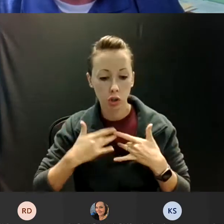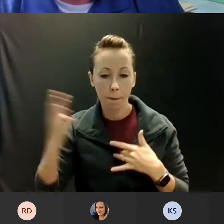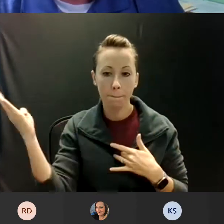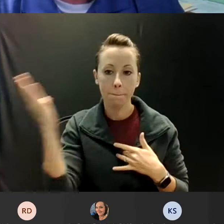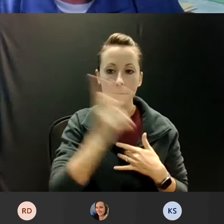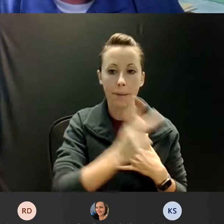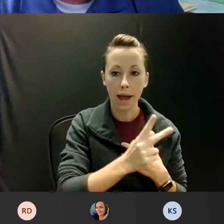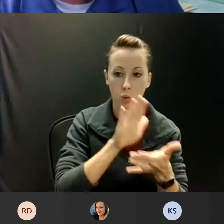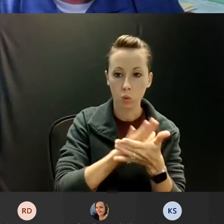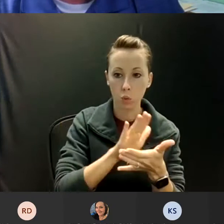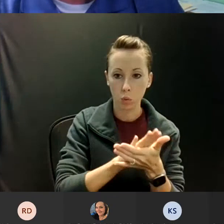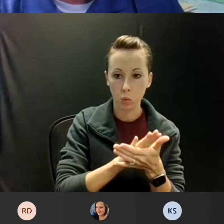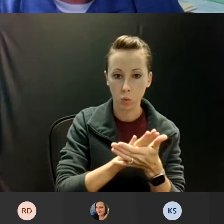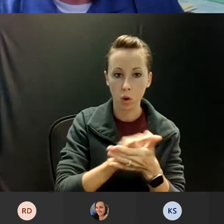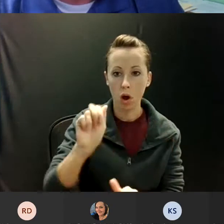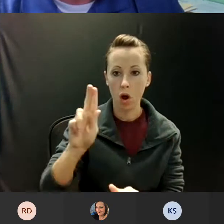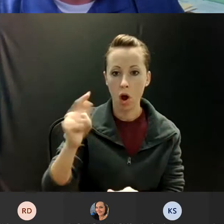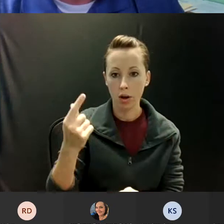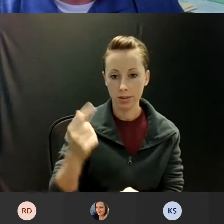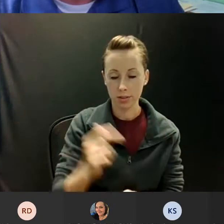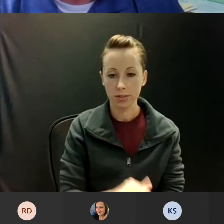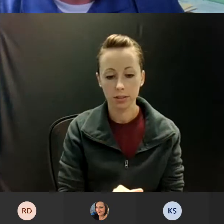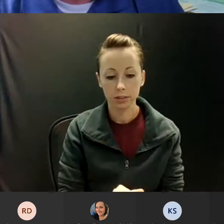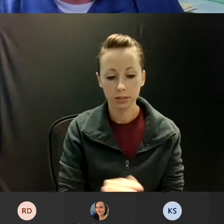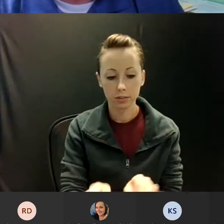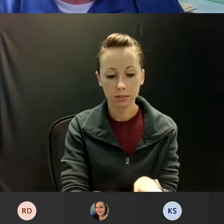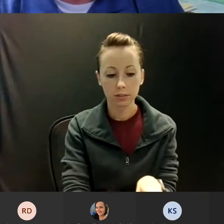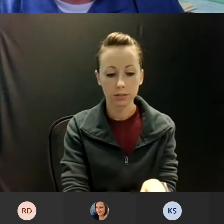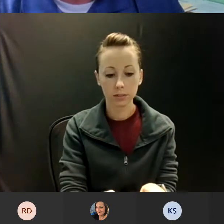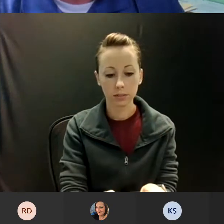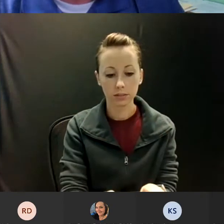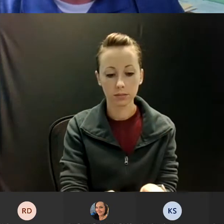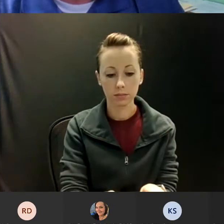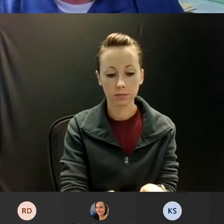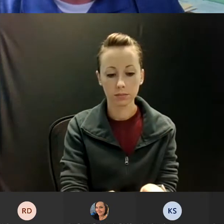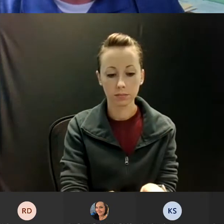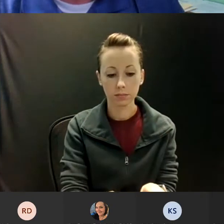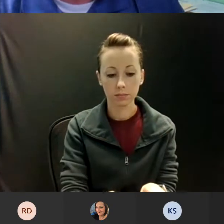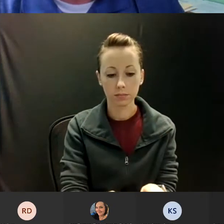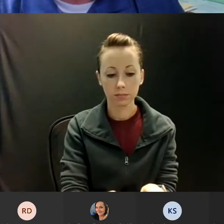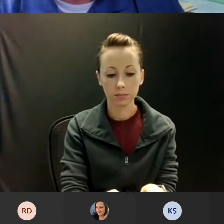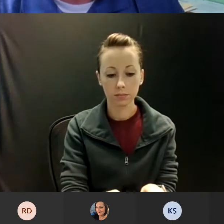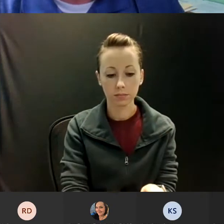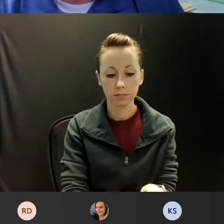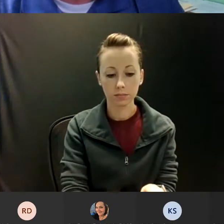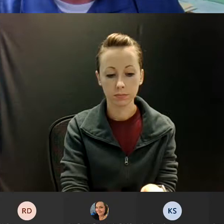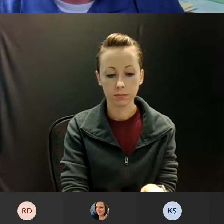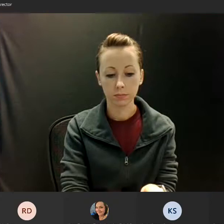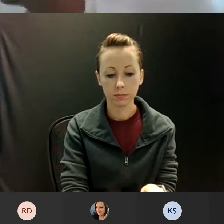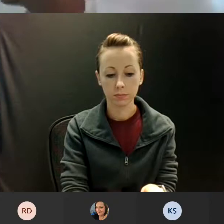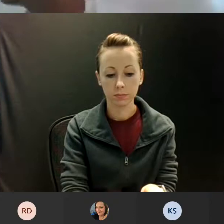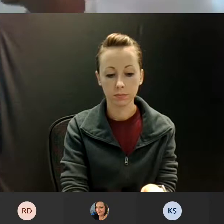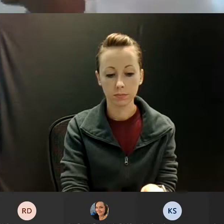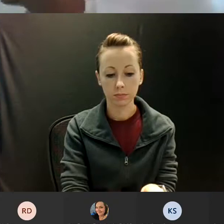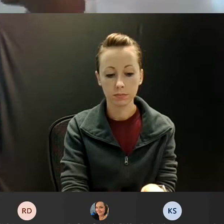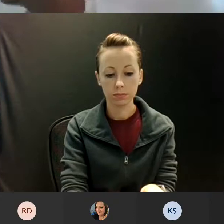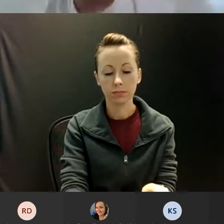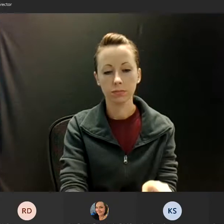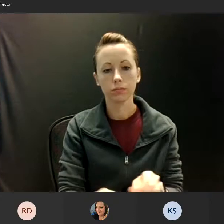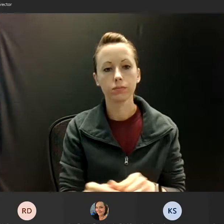re-entering the school year in August, if you have any. We've been working really hard at the department to try to